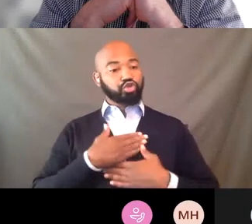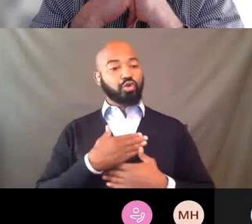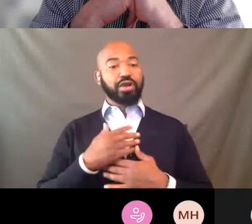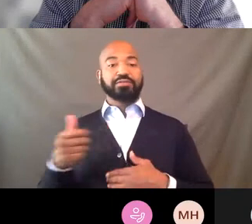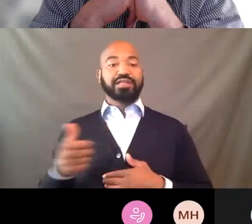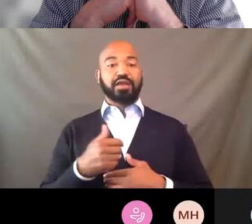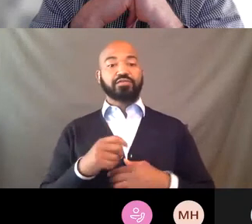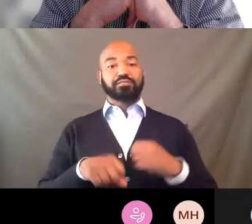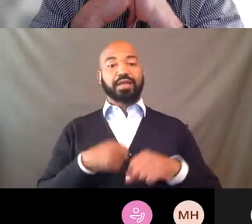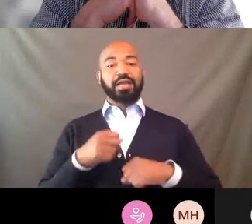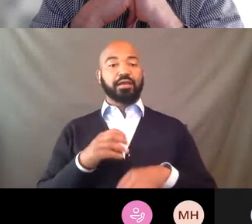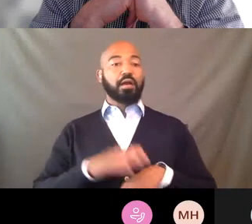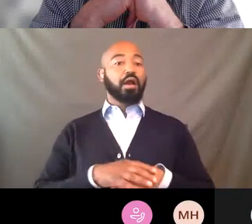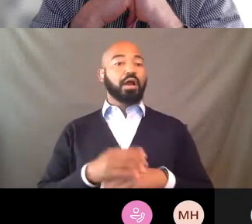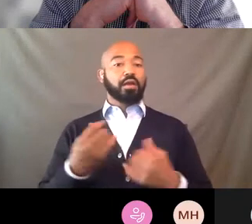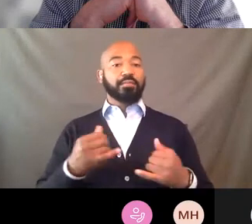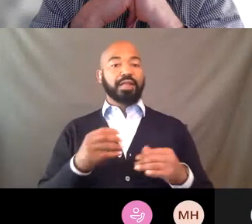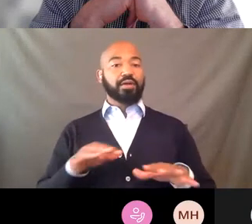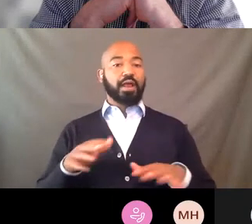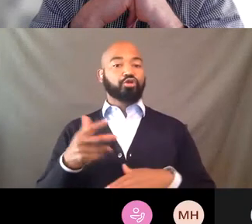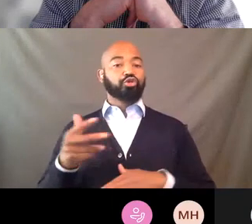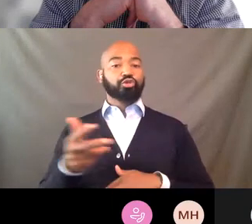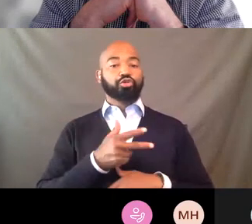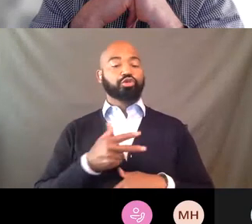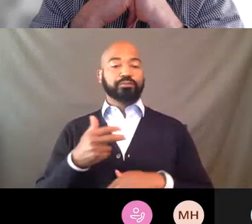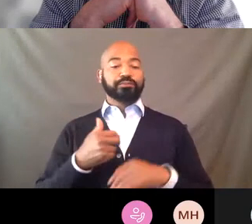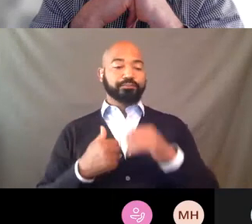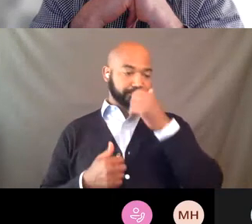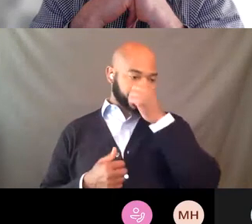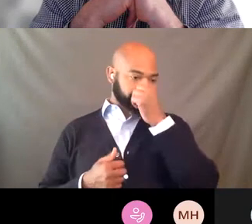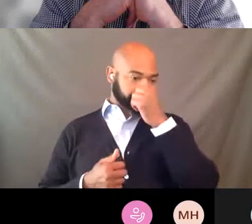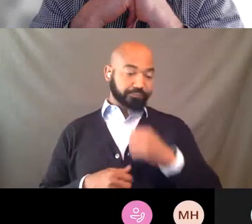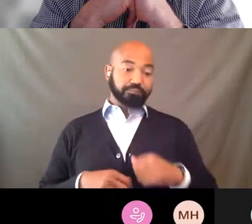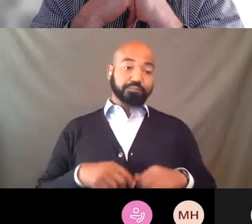that long story long, I think it's,